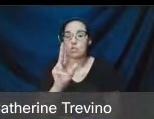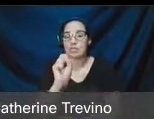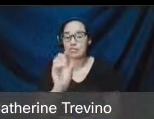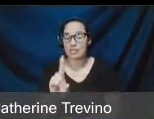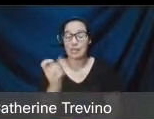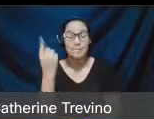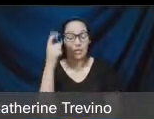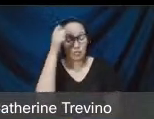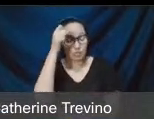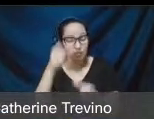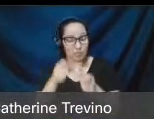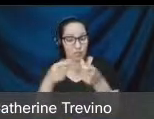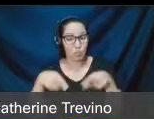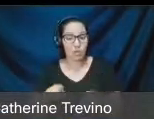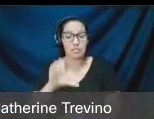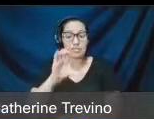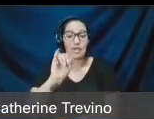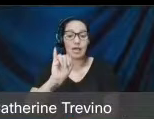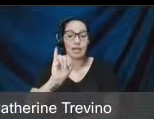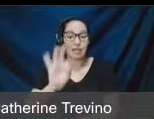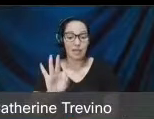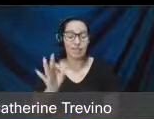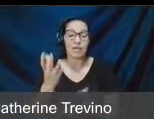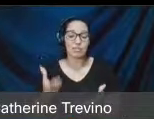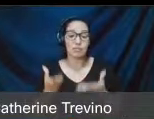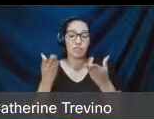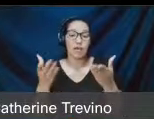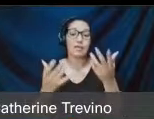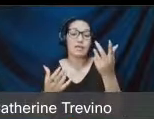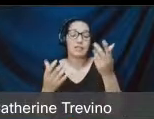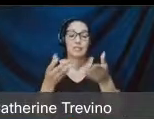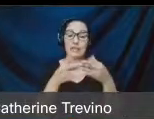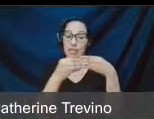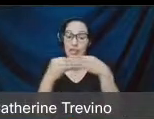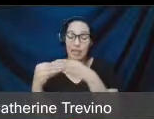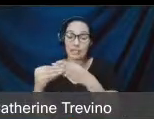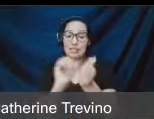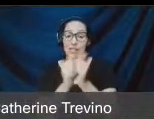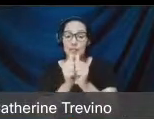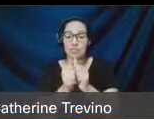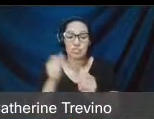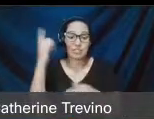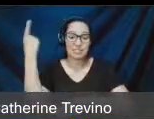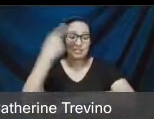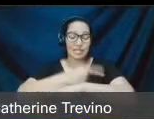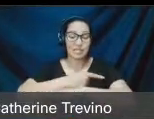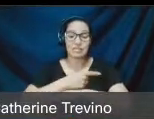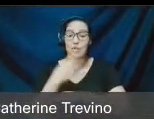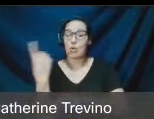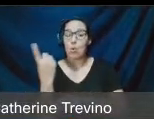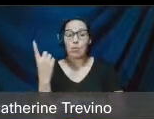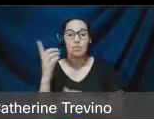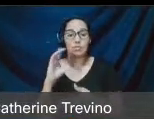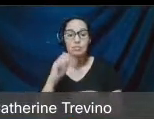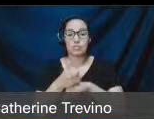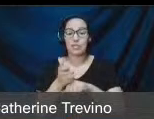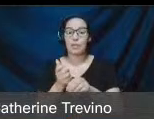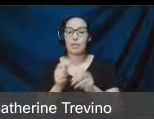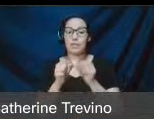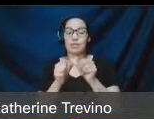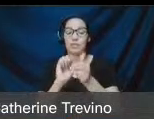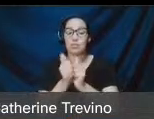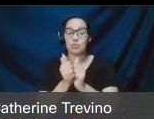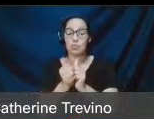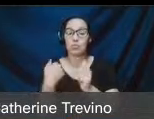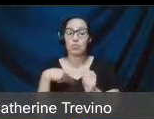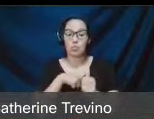important to note that while CIF has provided guidance and projected competition dates, our intent is only to resume athletics when we have deemed